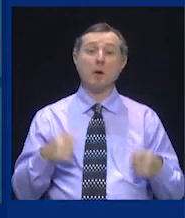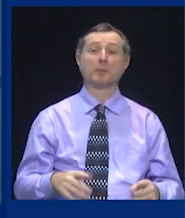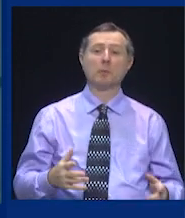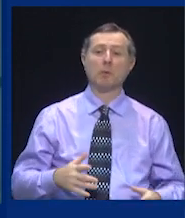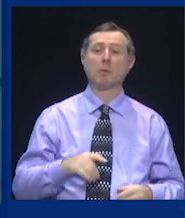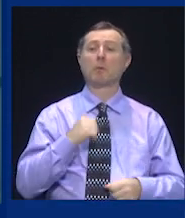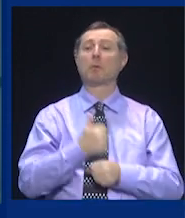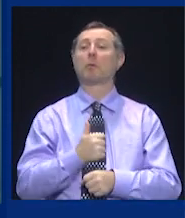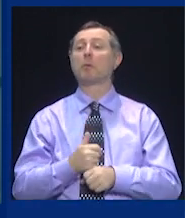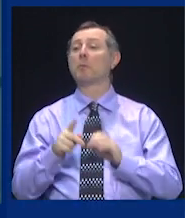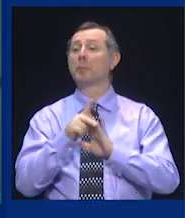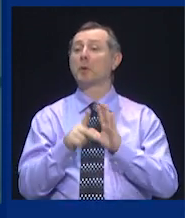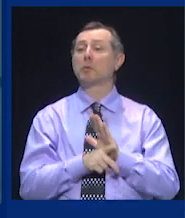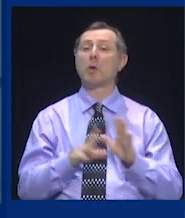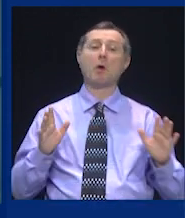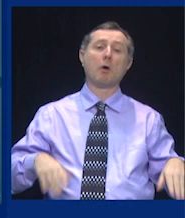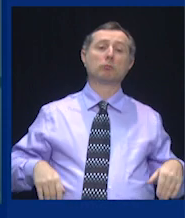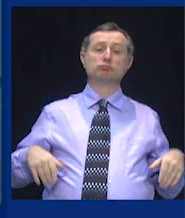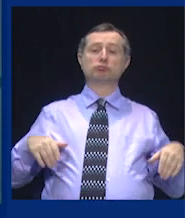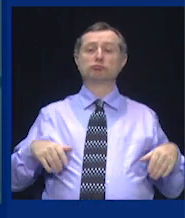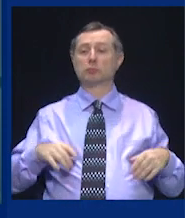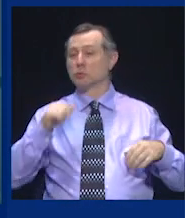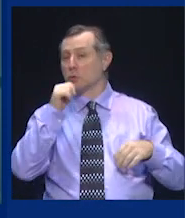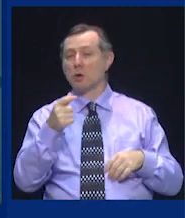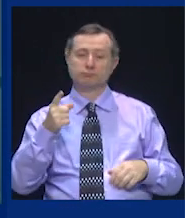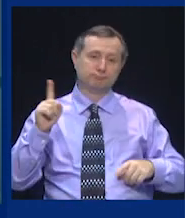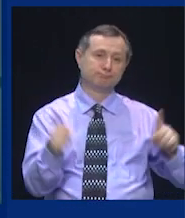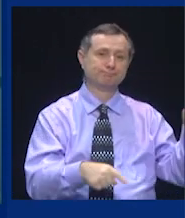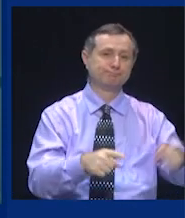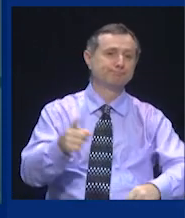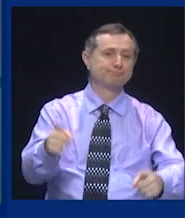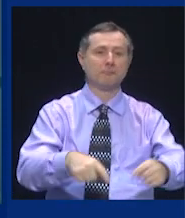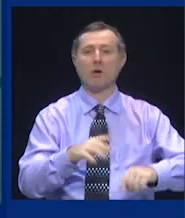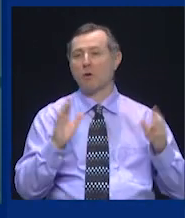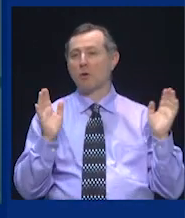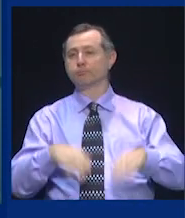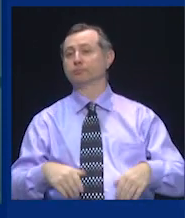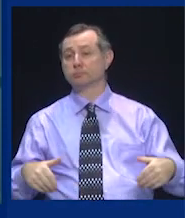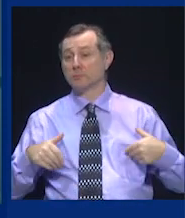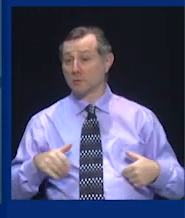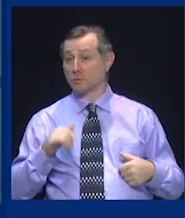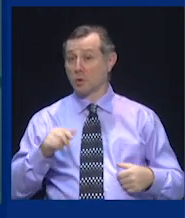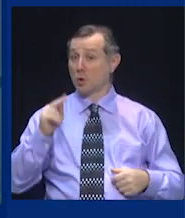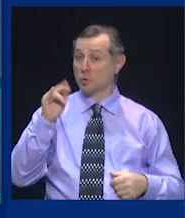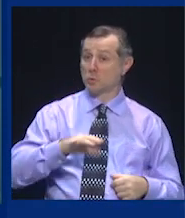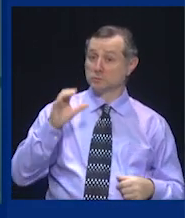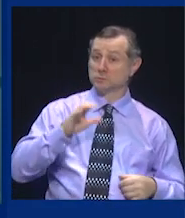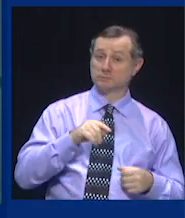they didn't enforce. So we had in New York City, 300